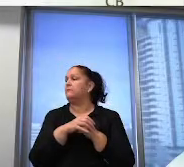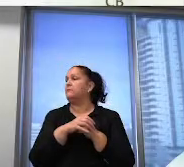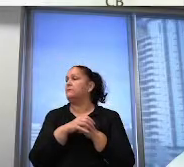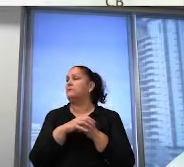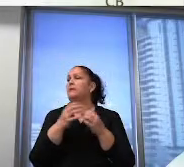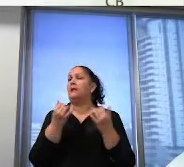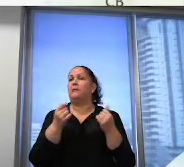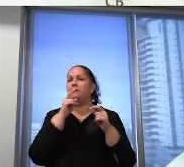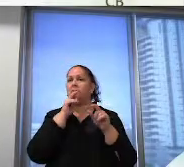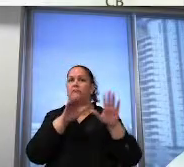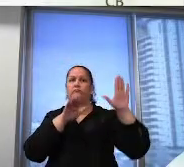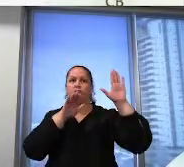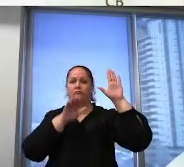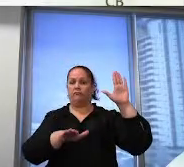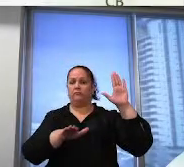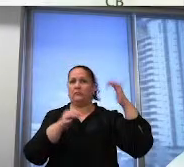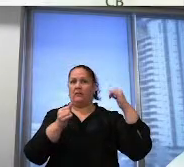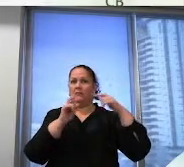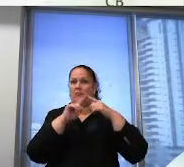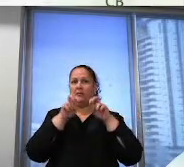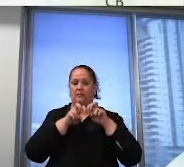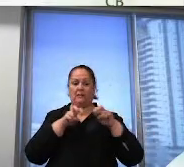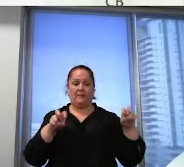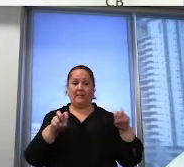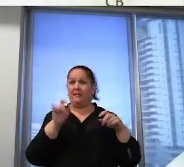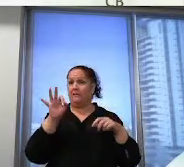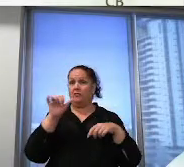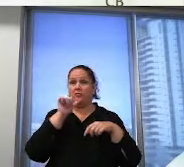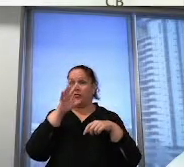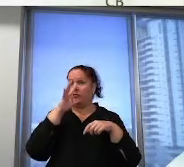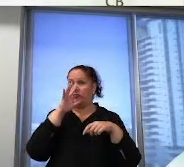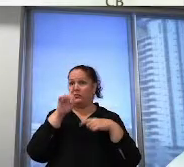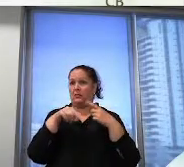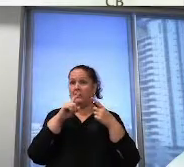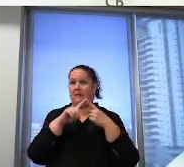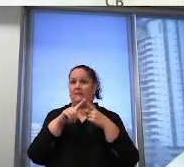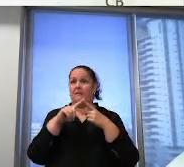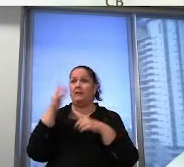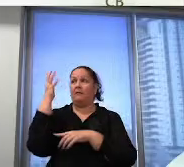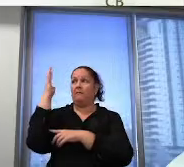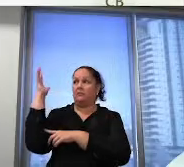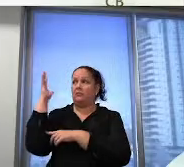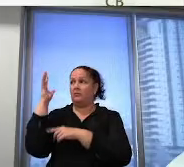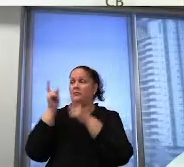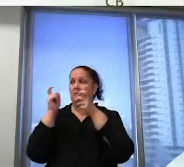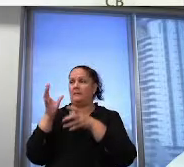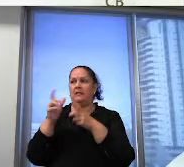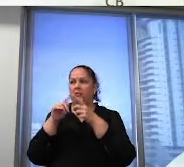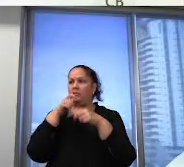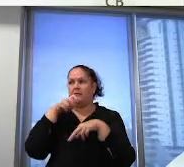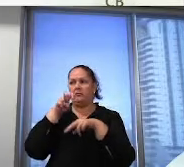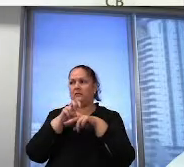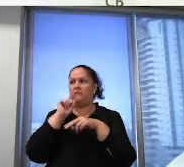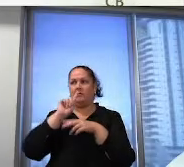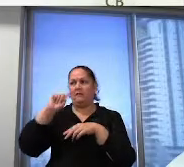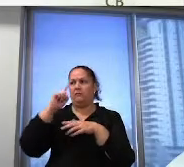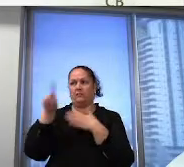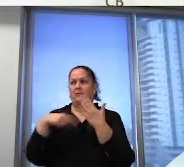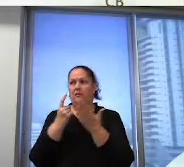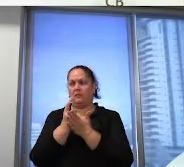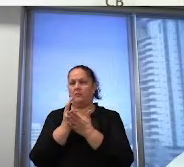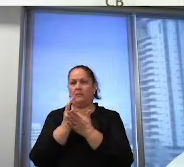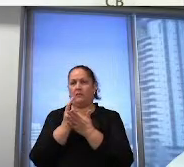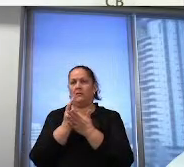I'm going to administer the oath to the panelists, but if you're not going to talk about vegetation management, you don't have to sit there for the first